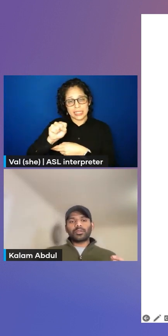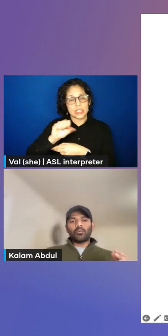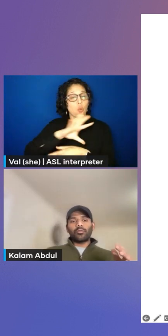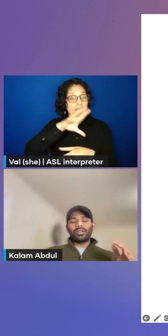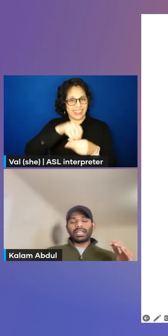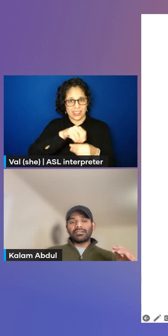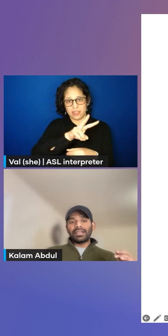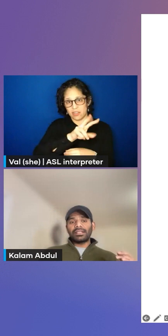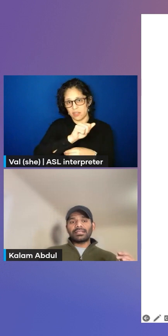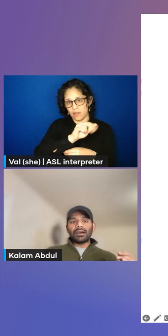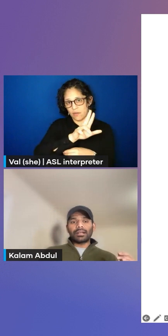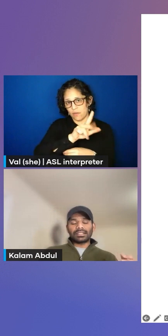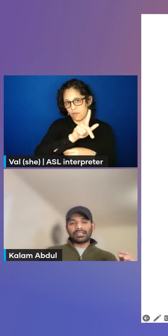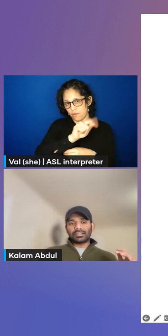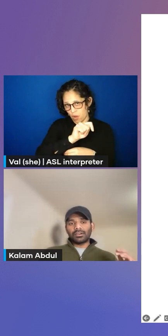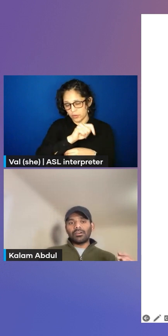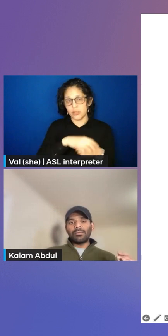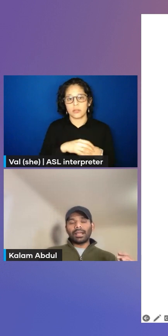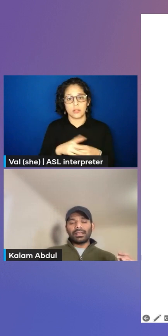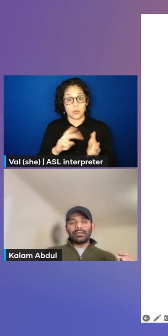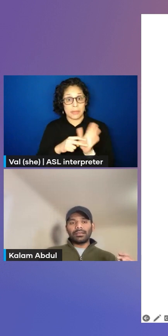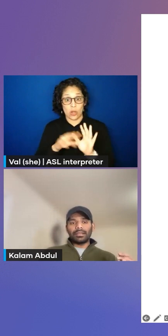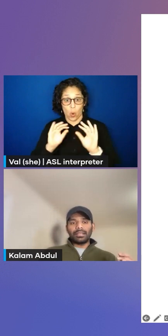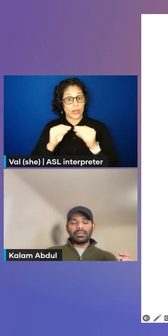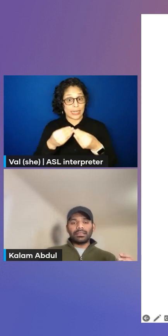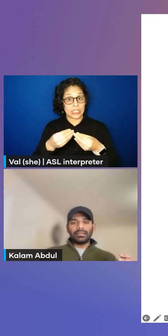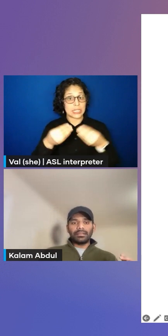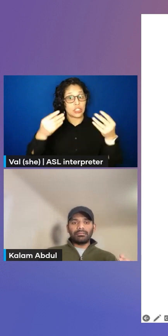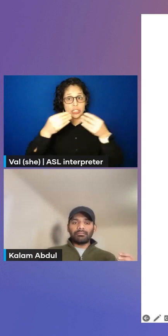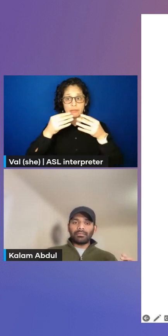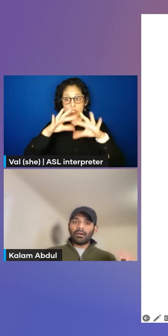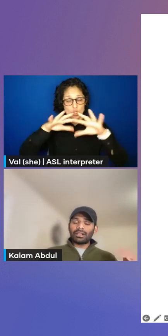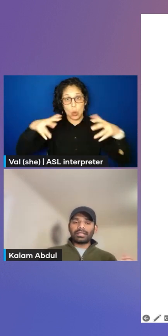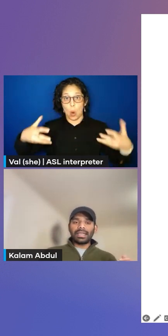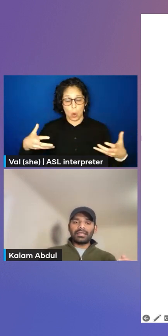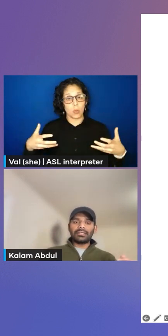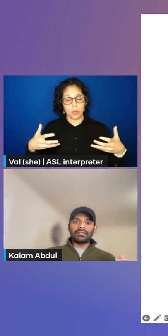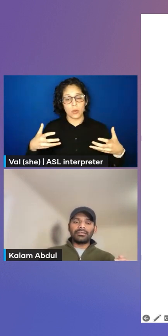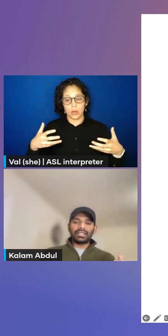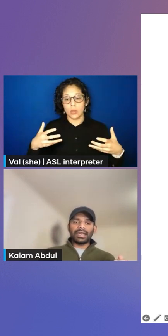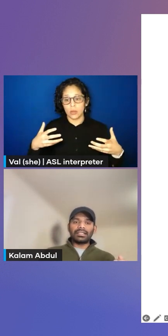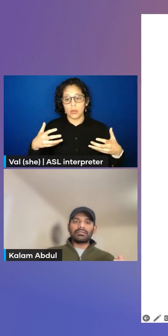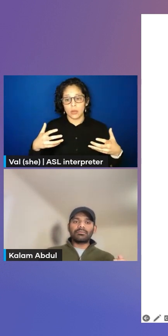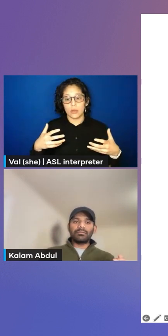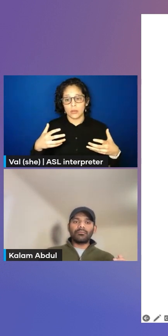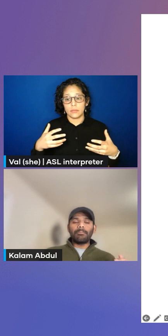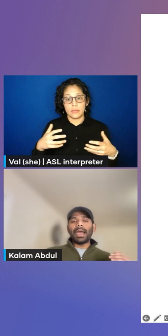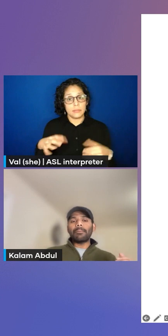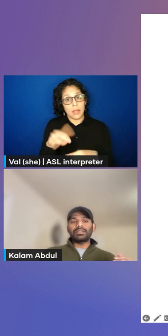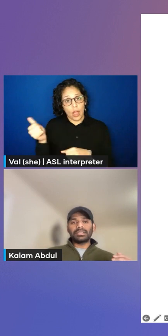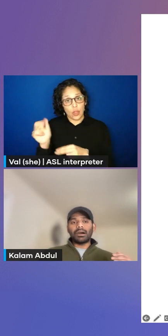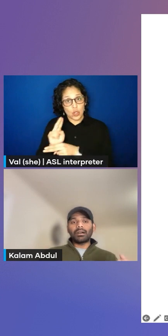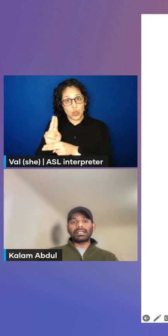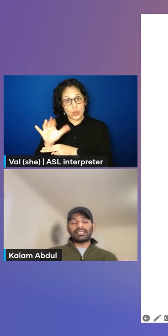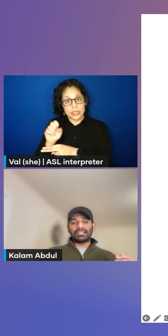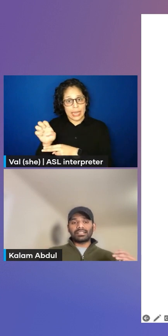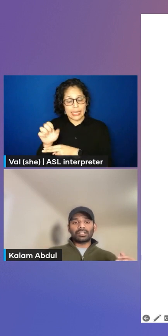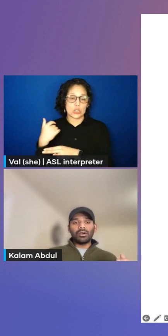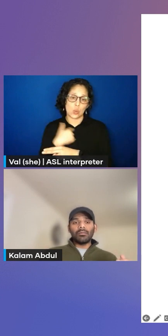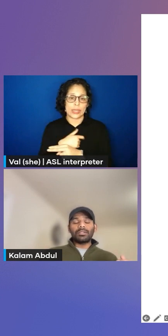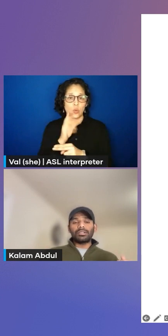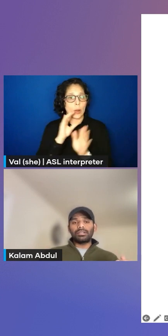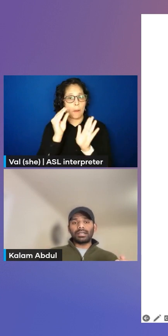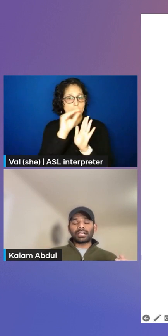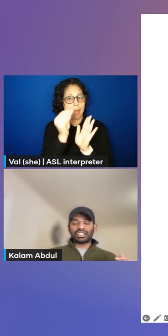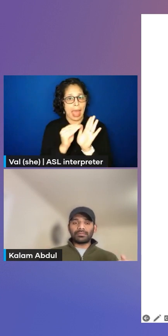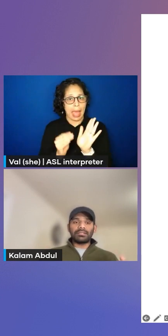So you can create this organization scope, and in our use case, we map this organization